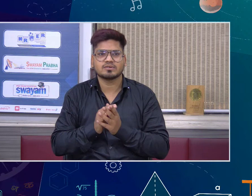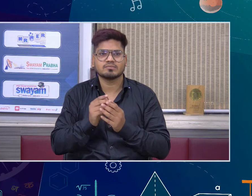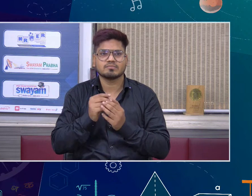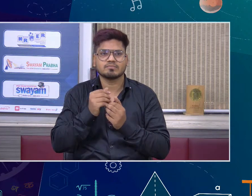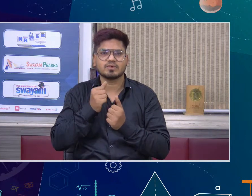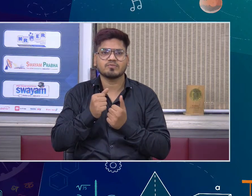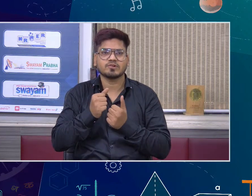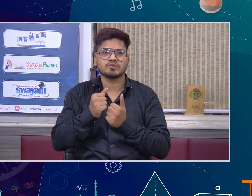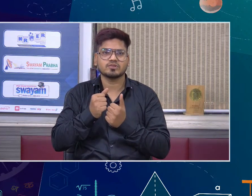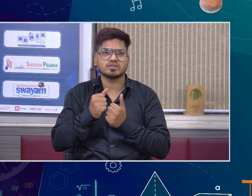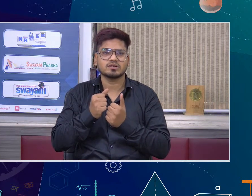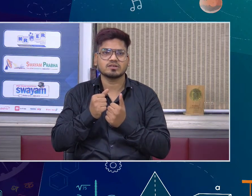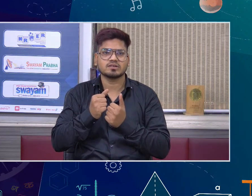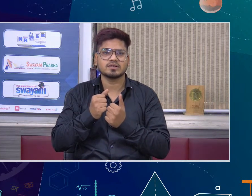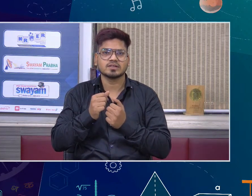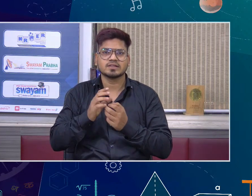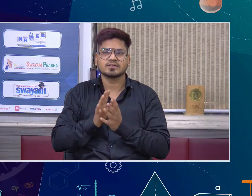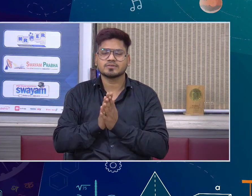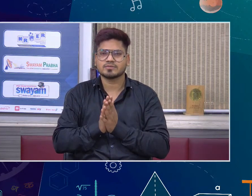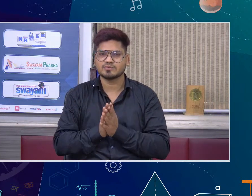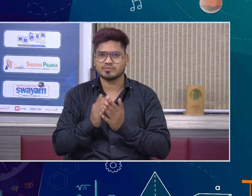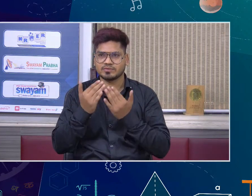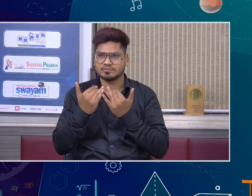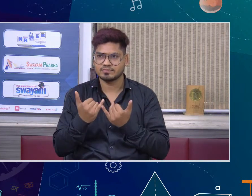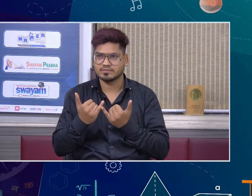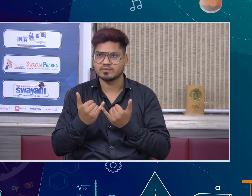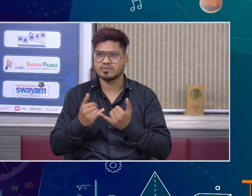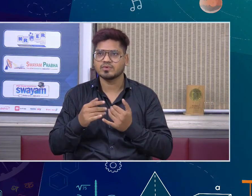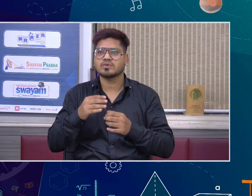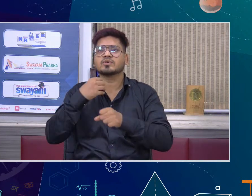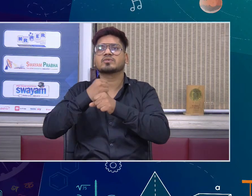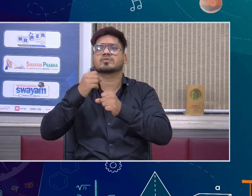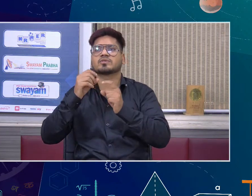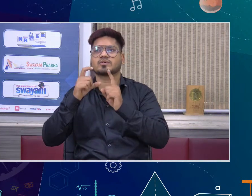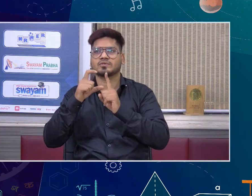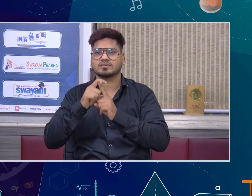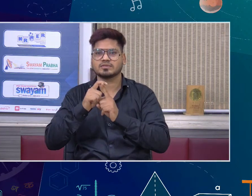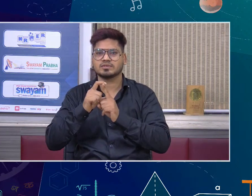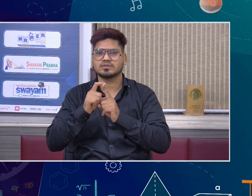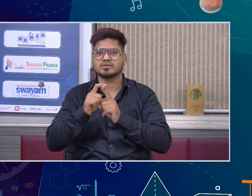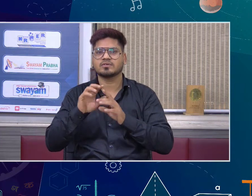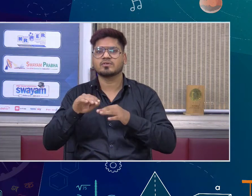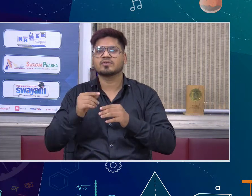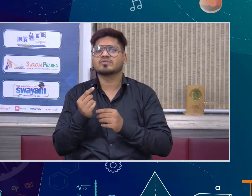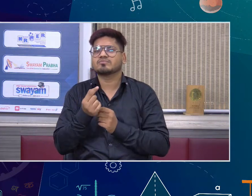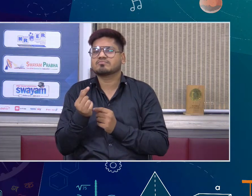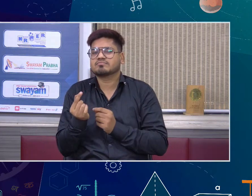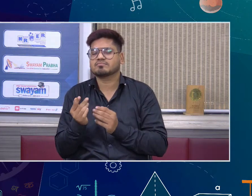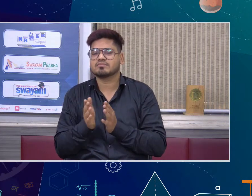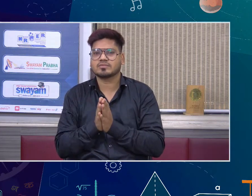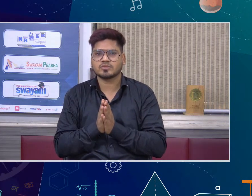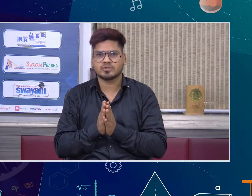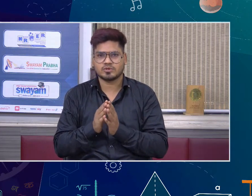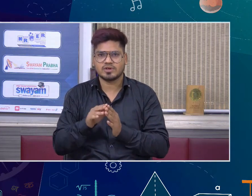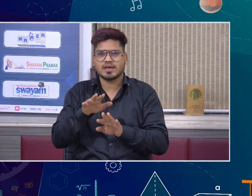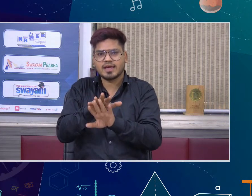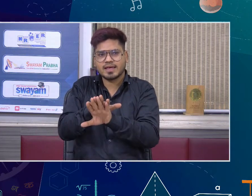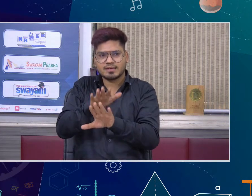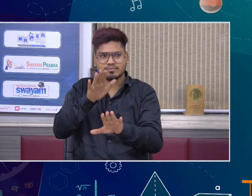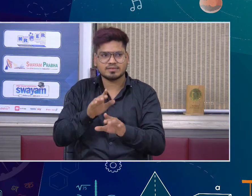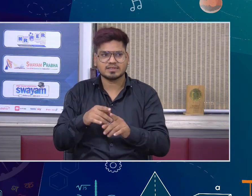with disabilities, for these people, God or the prayers, it's typically an